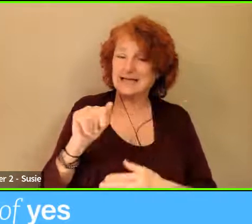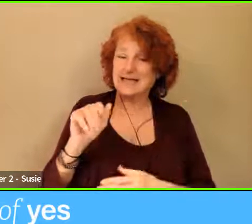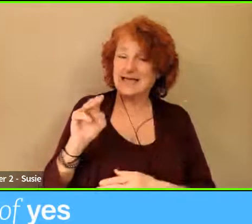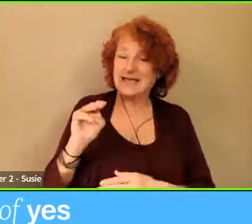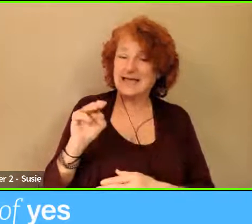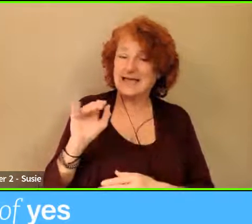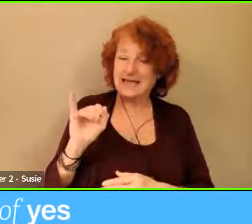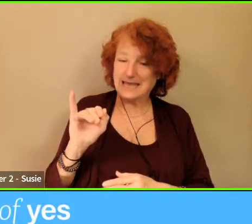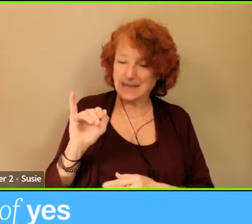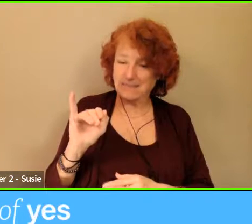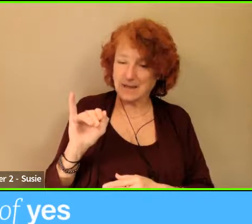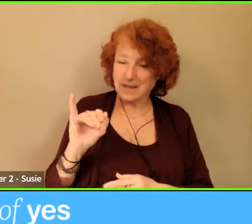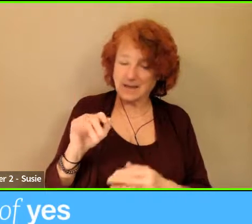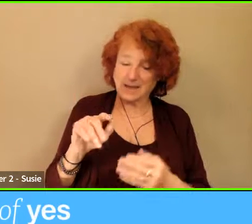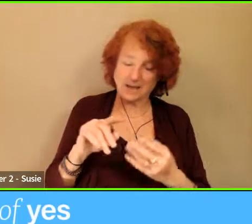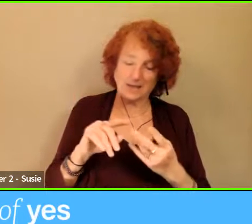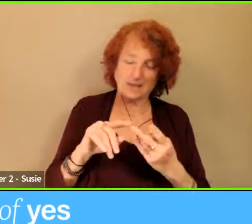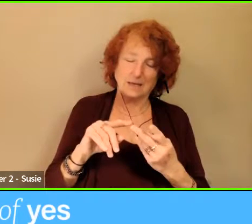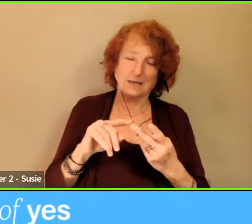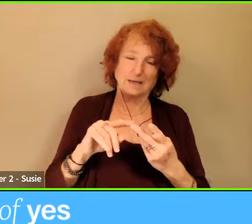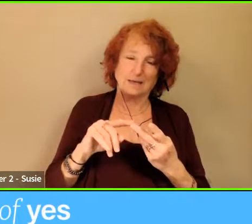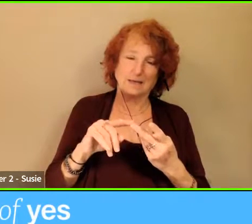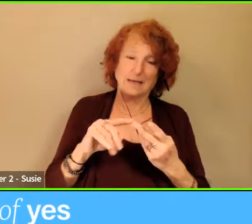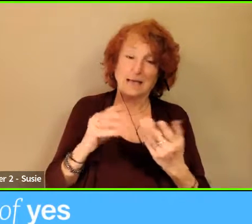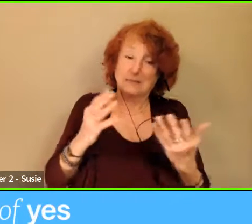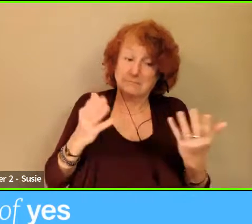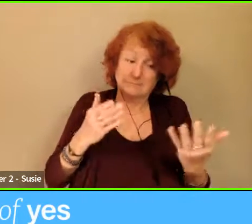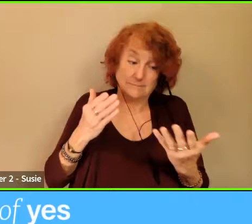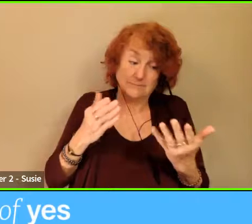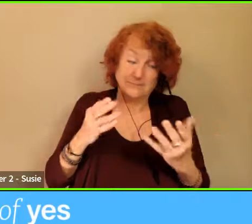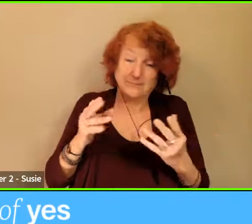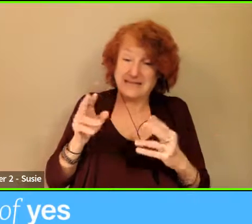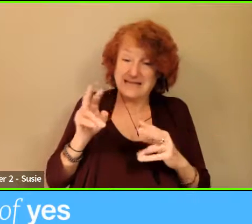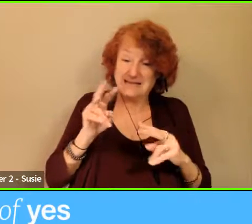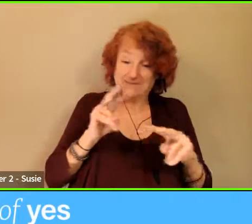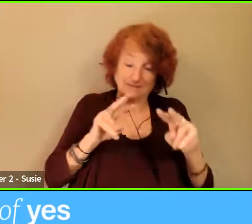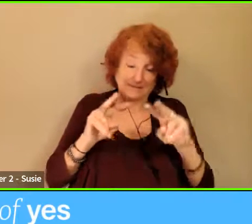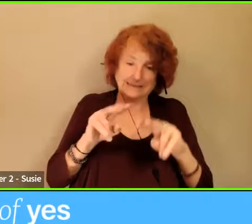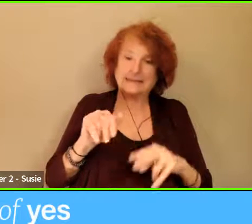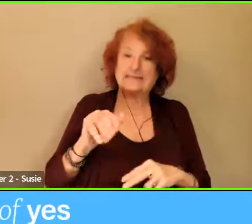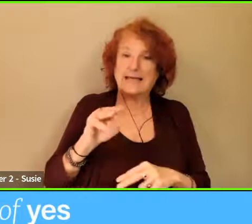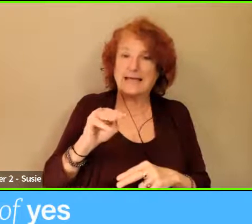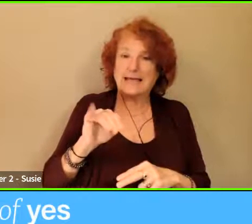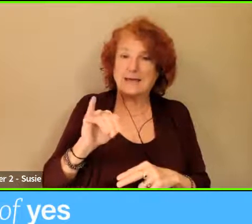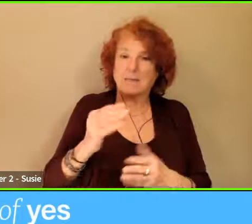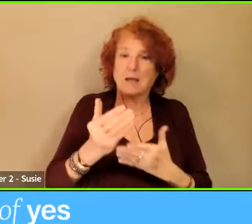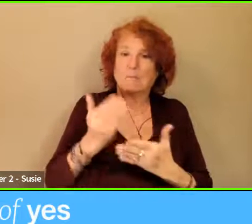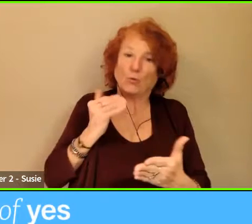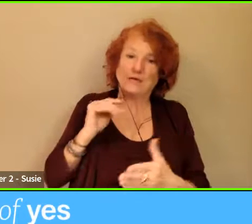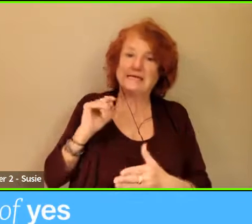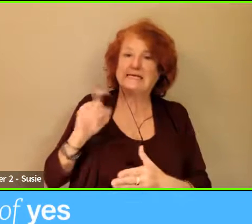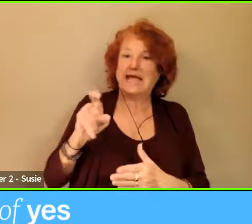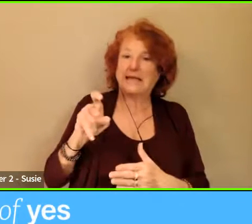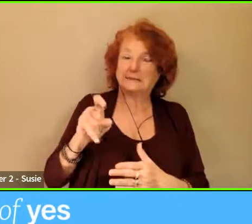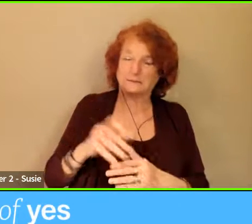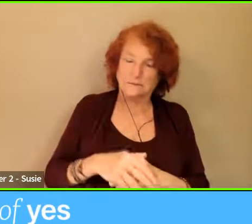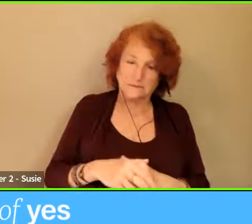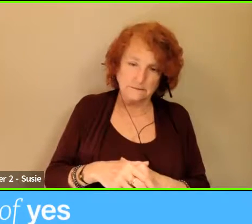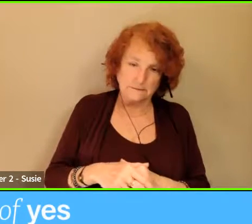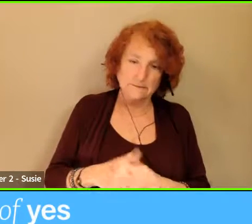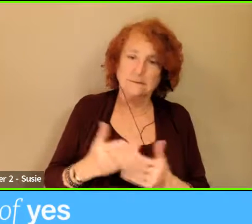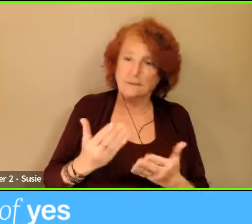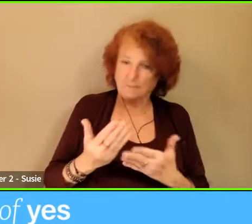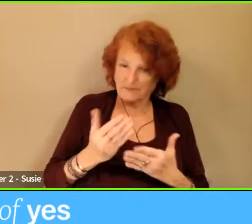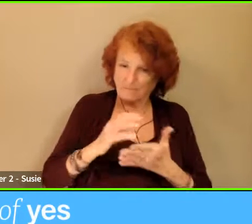AMI and the fact that it's looked at pre-tax before your taxes are taken out